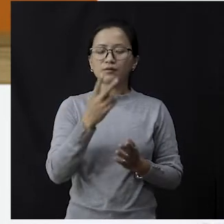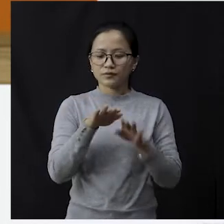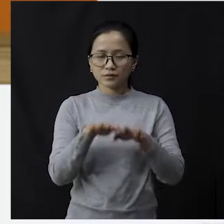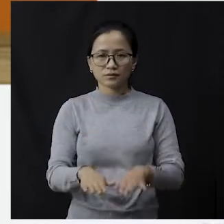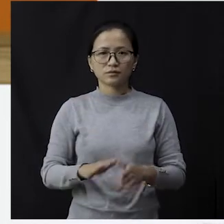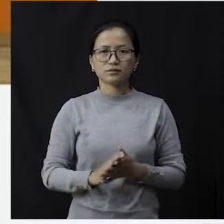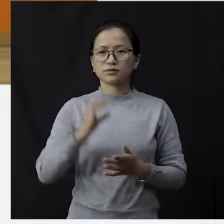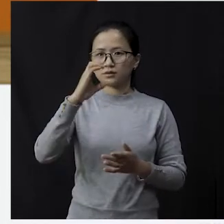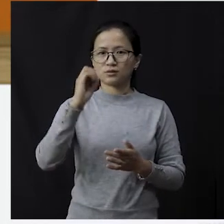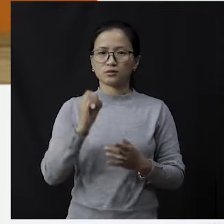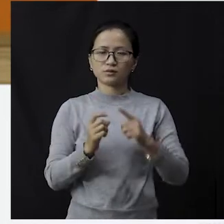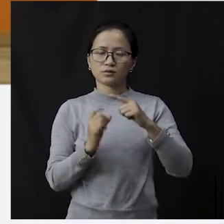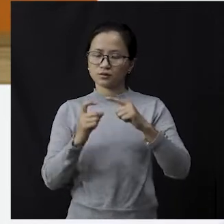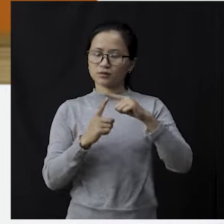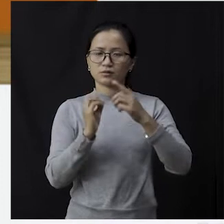doctor.